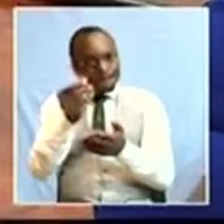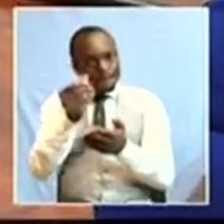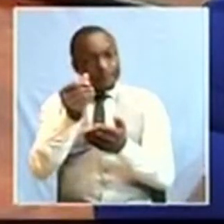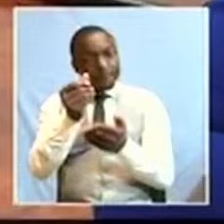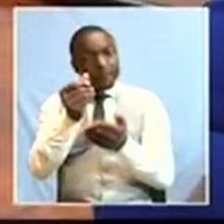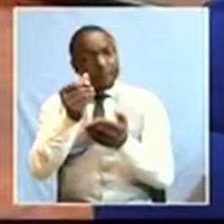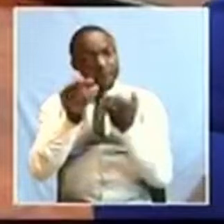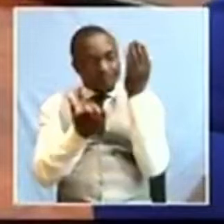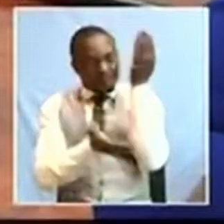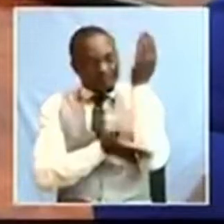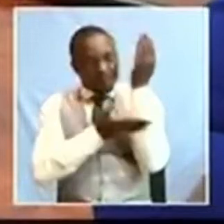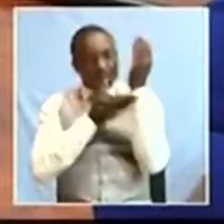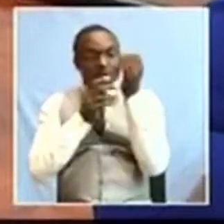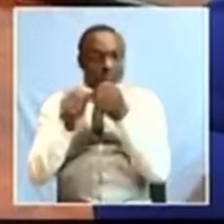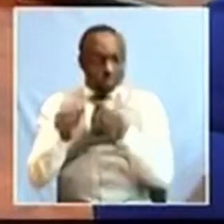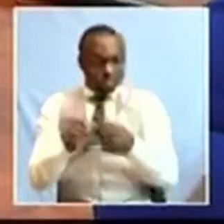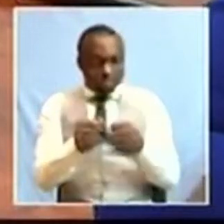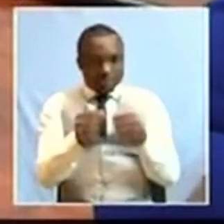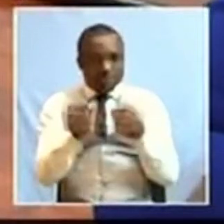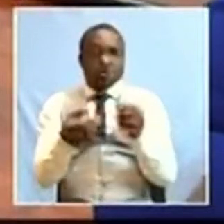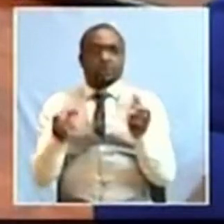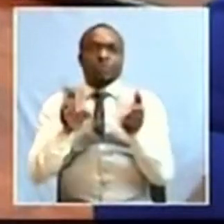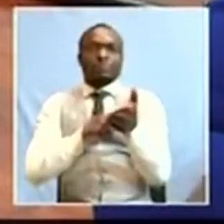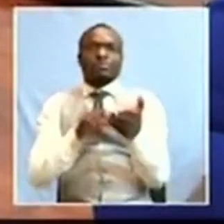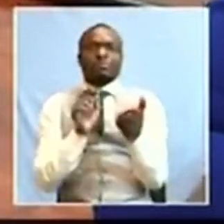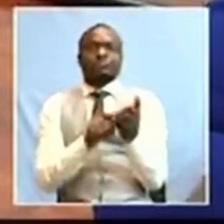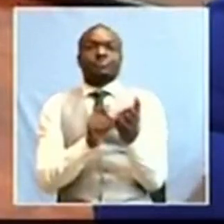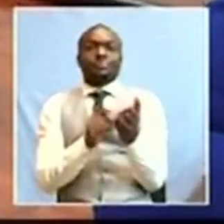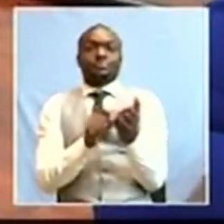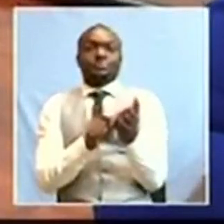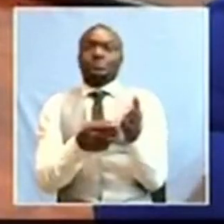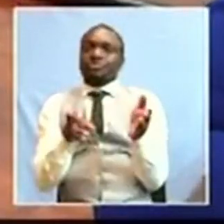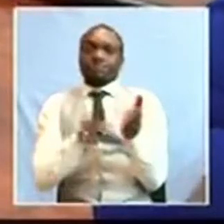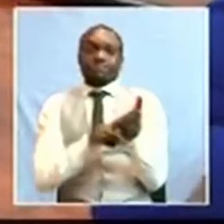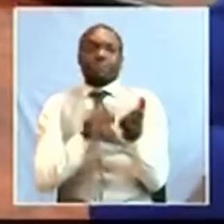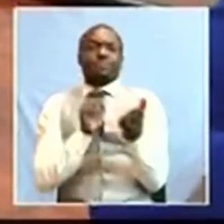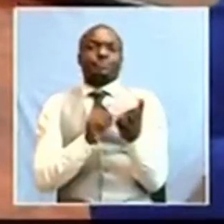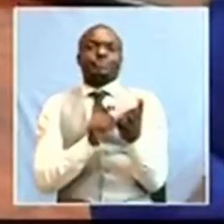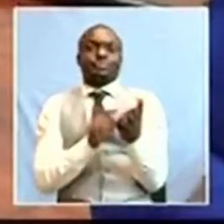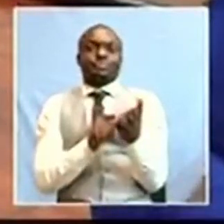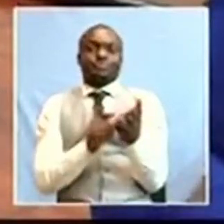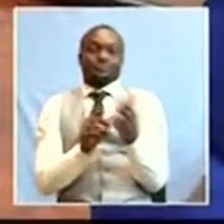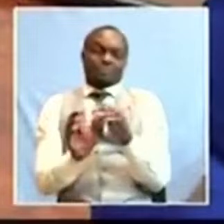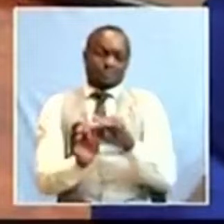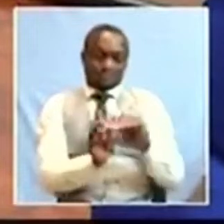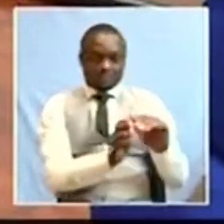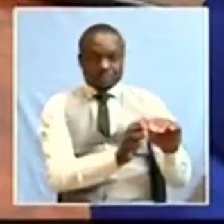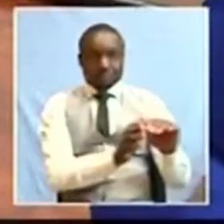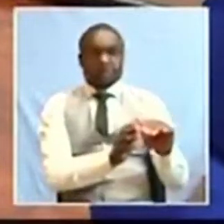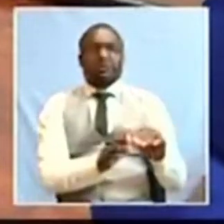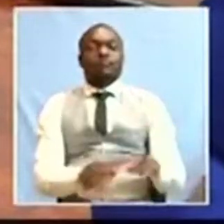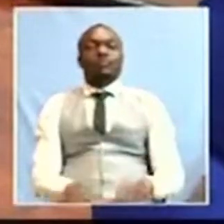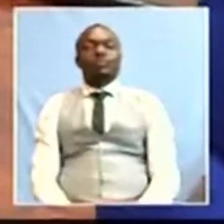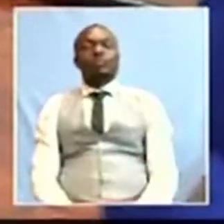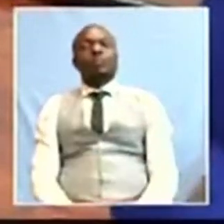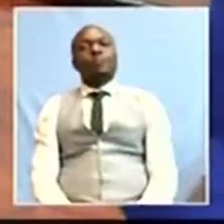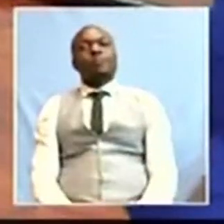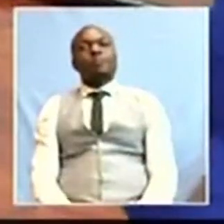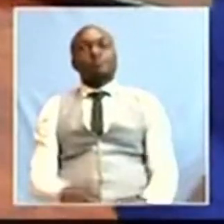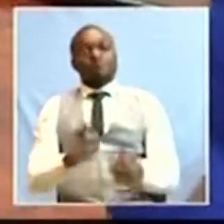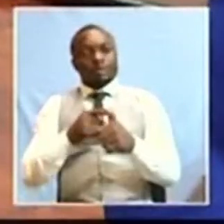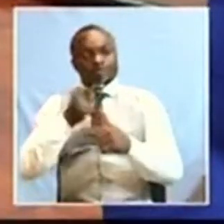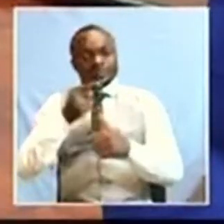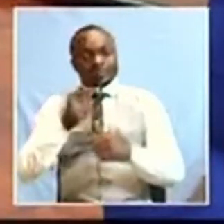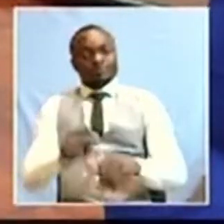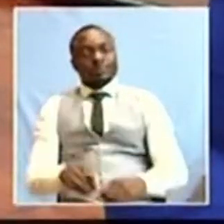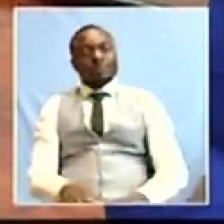enhancement strategies have been... It's a repetition, this one. Yes. Go to the next one. Thank you.